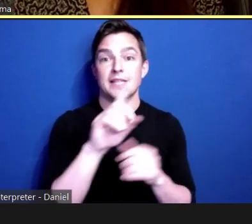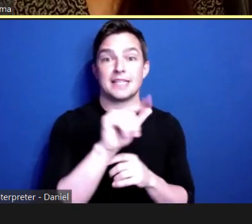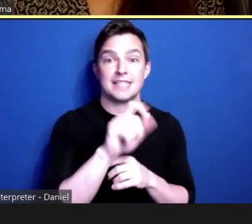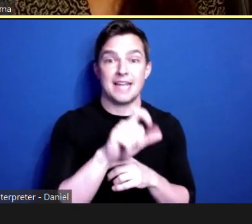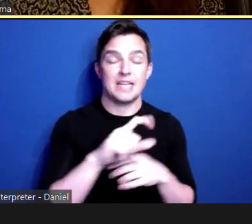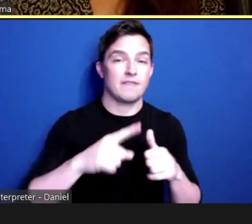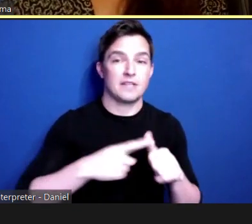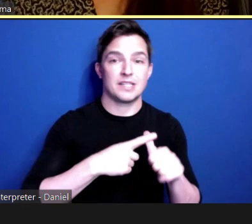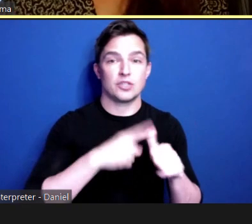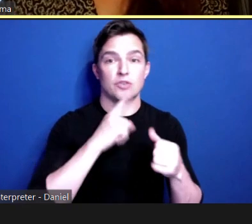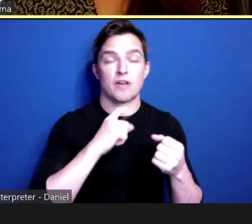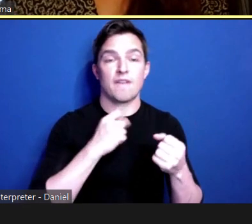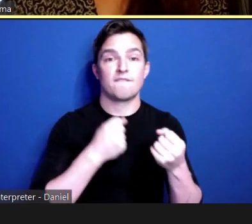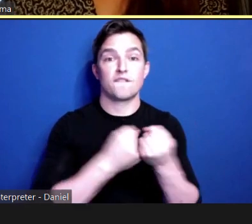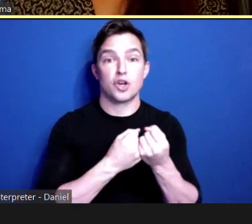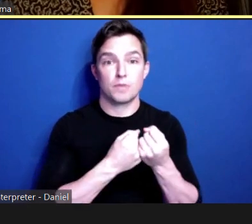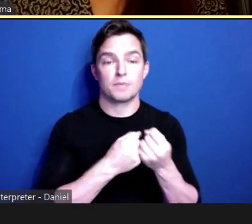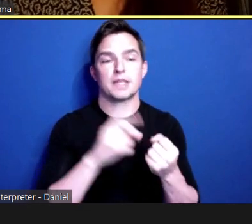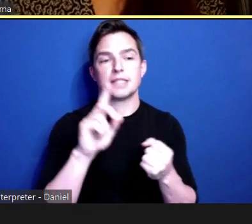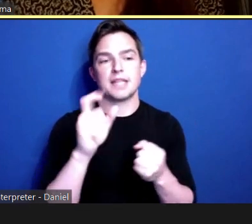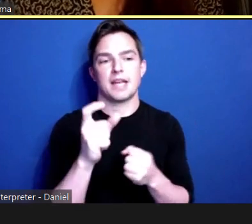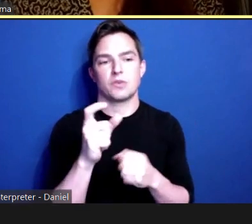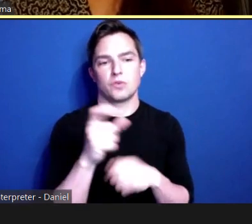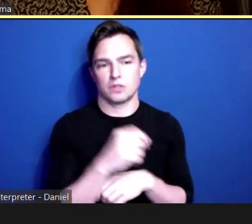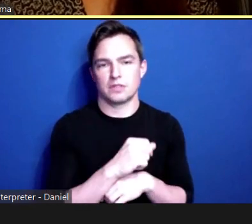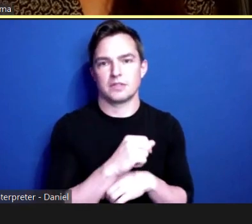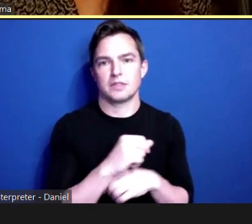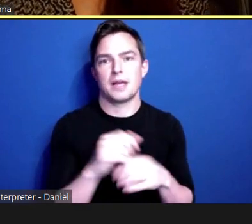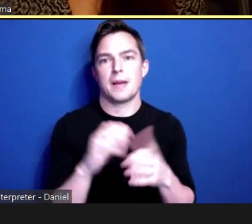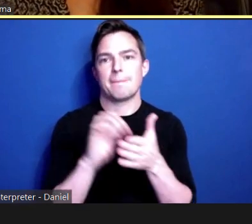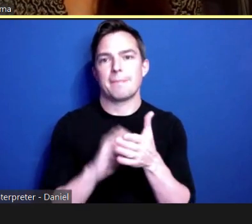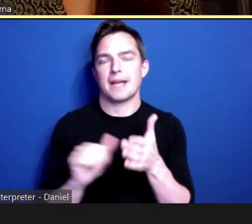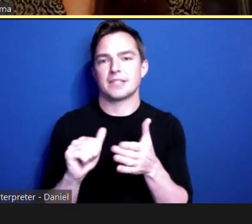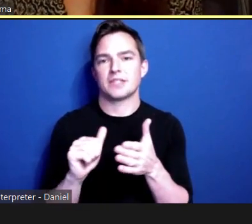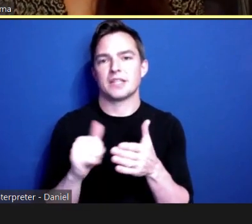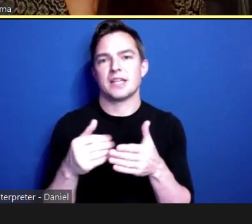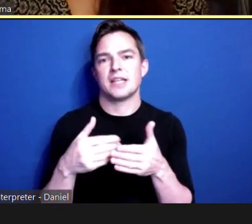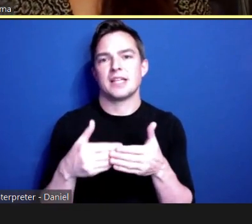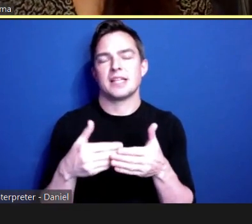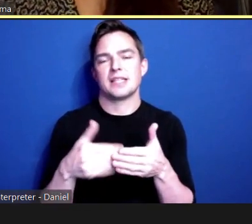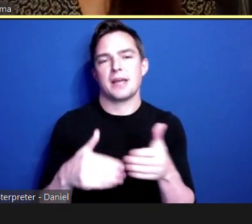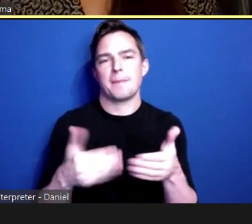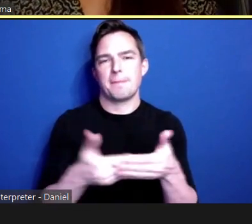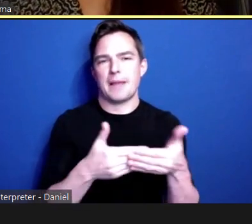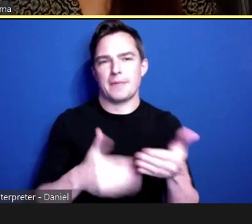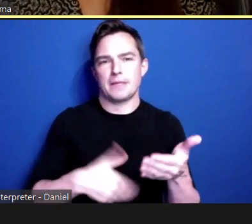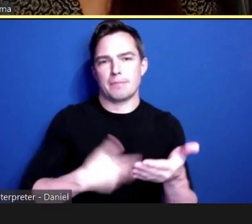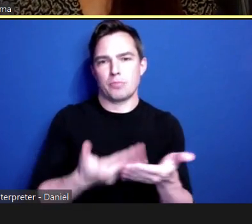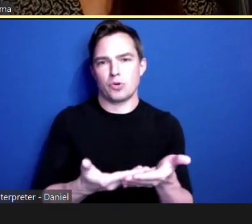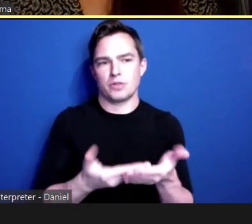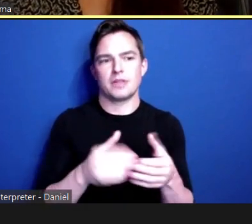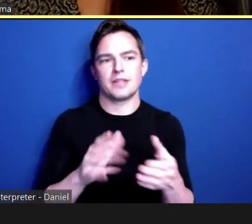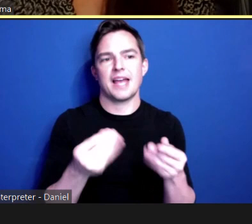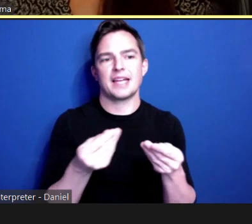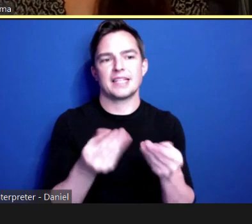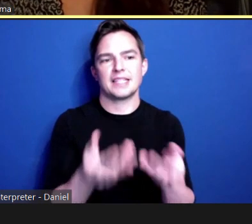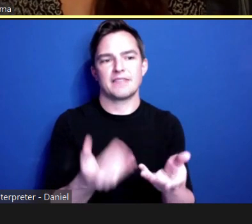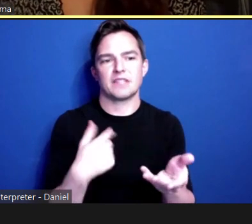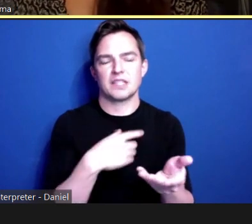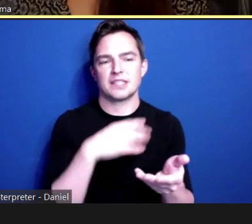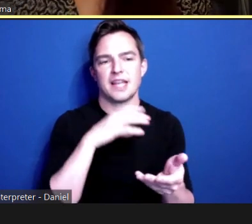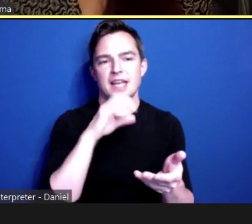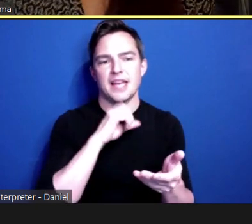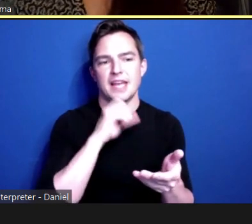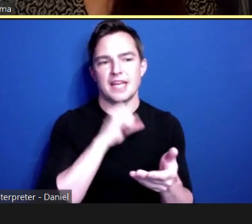initial confirmed diagnosis minus the infant's date of birth, and that gives us the age in